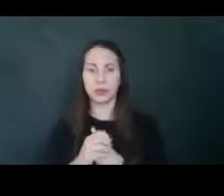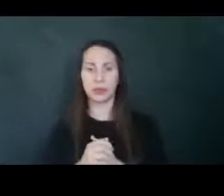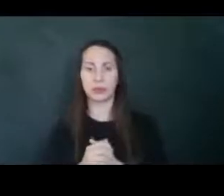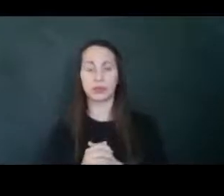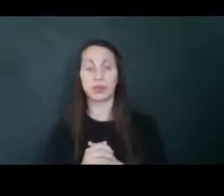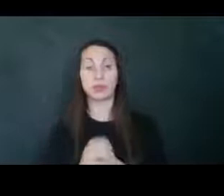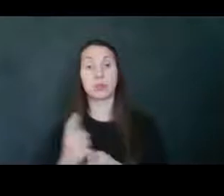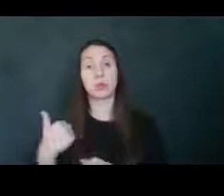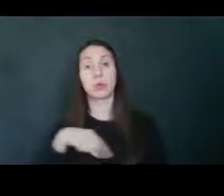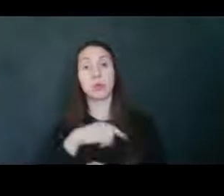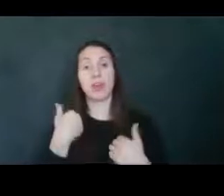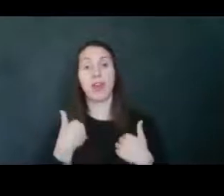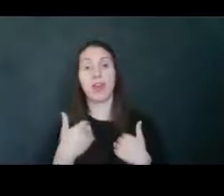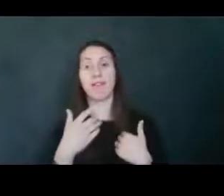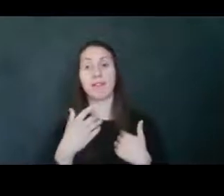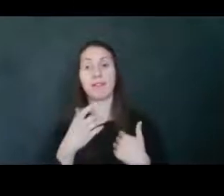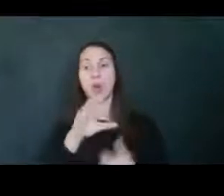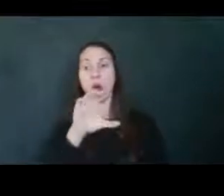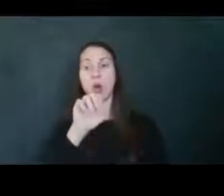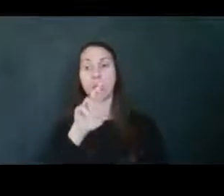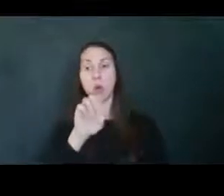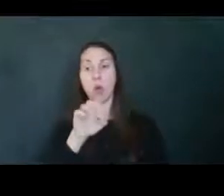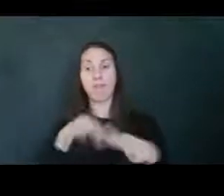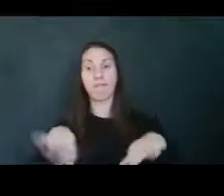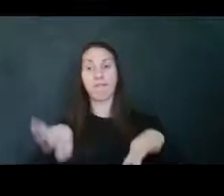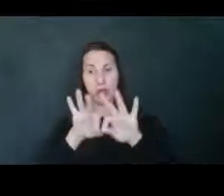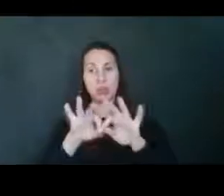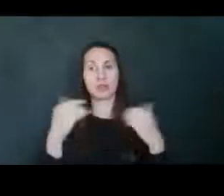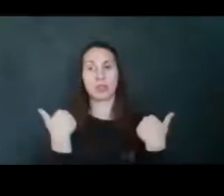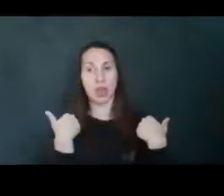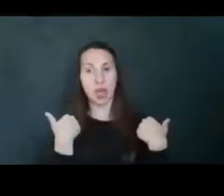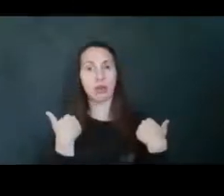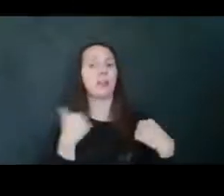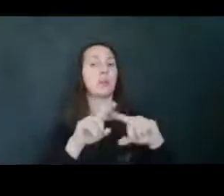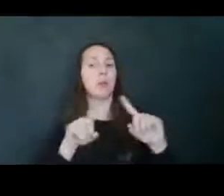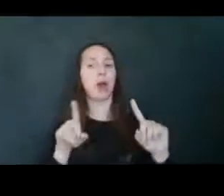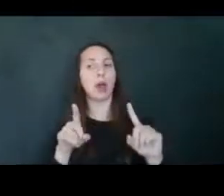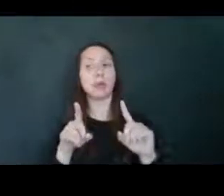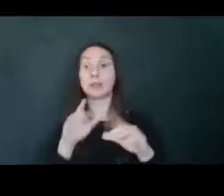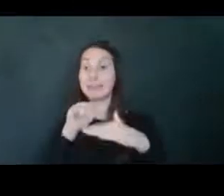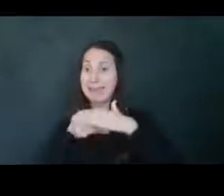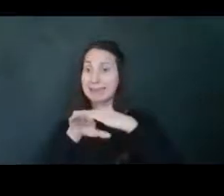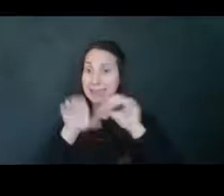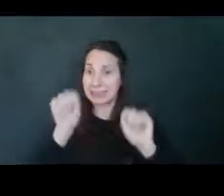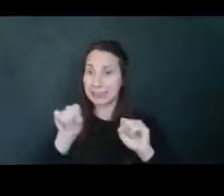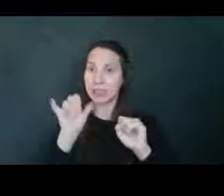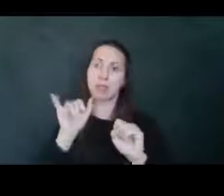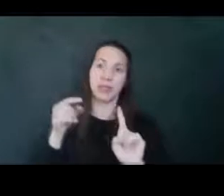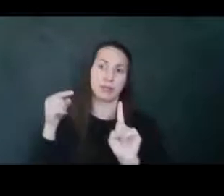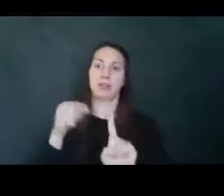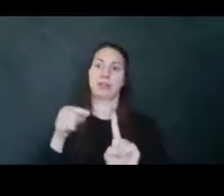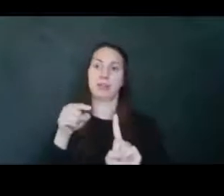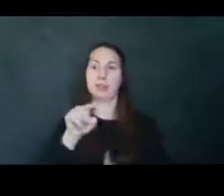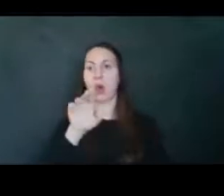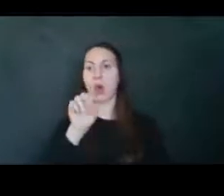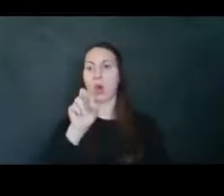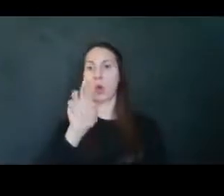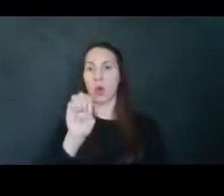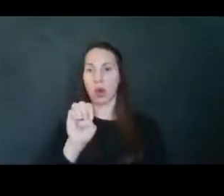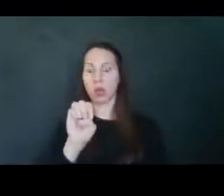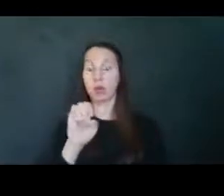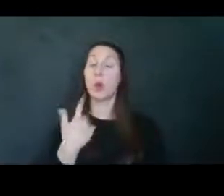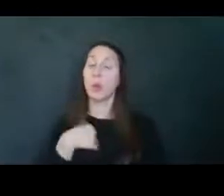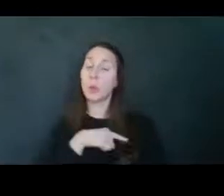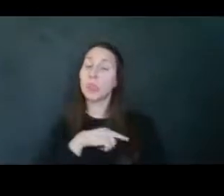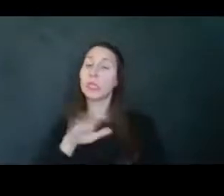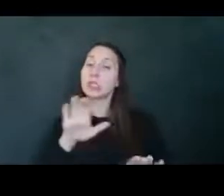inclusion being among them, but we need to put that into action. We do this better in some areas than in others, but we